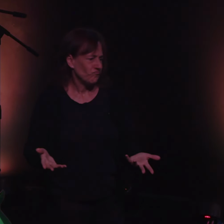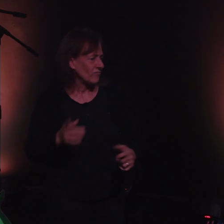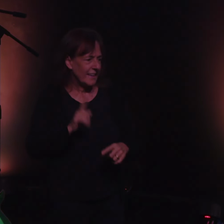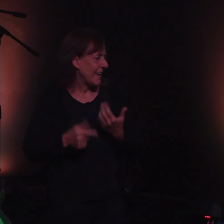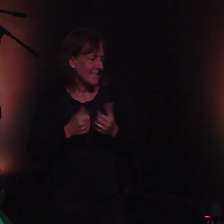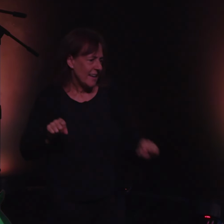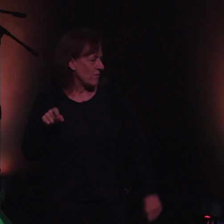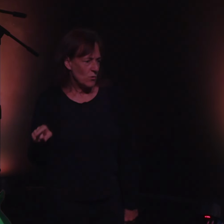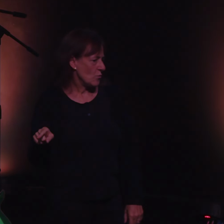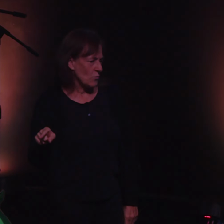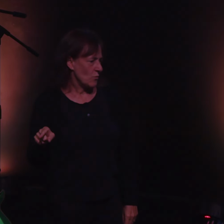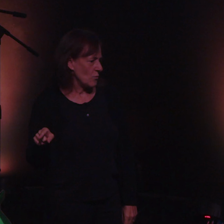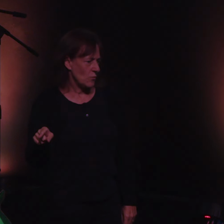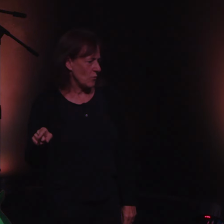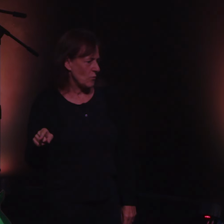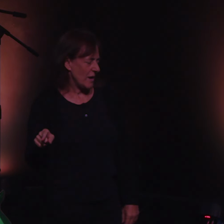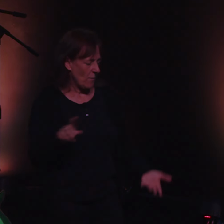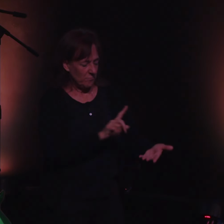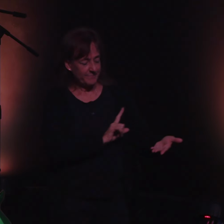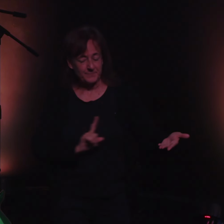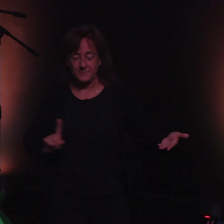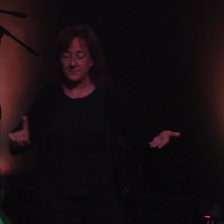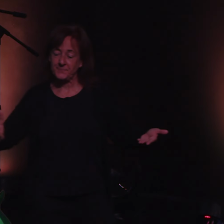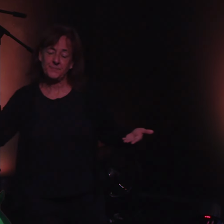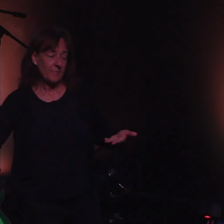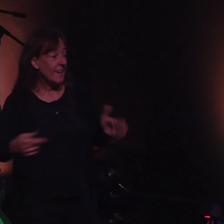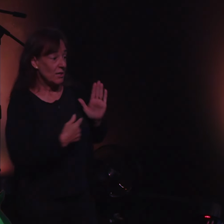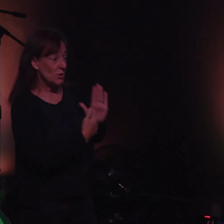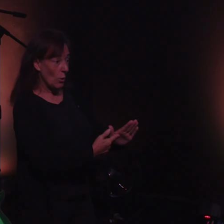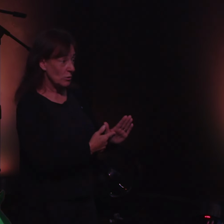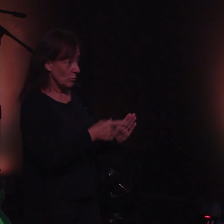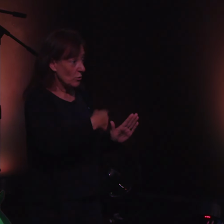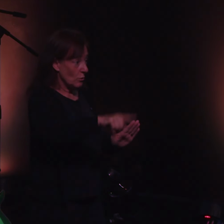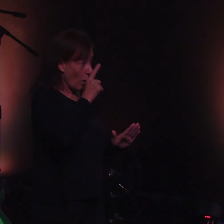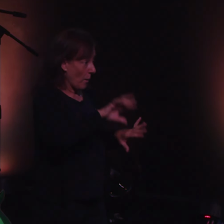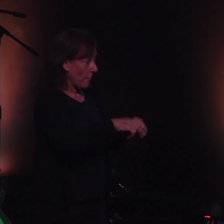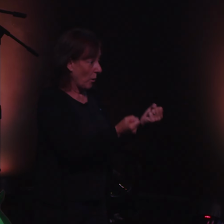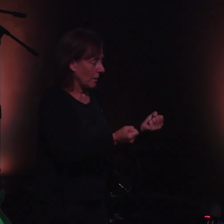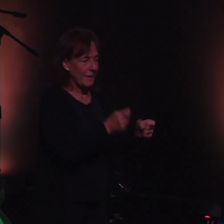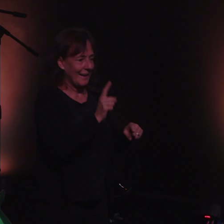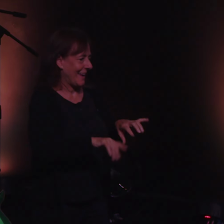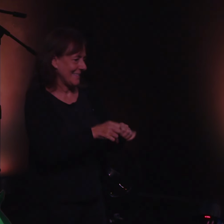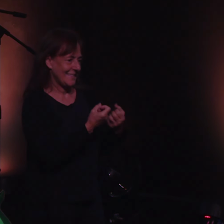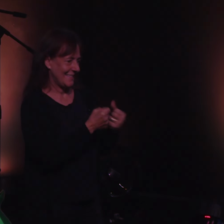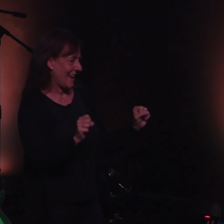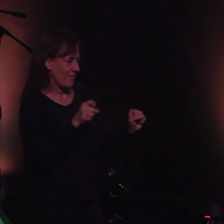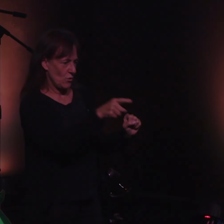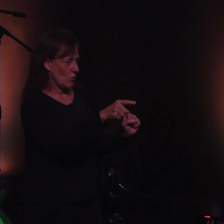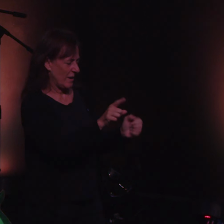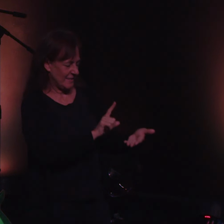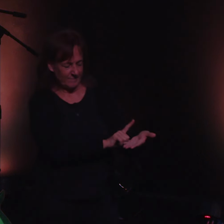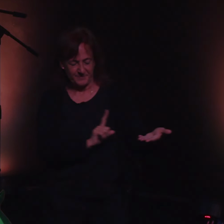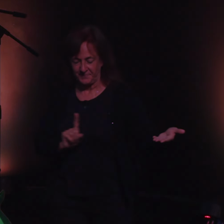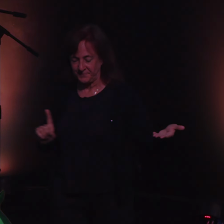save you. It's got to pass by on the other side. It can show you that you're broken, but it can't save you from it. It has to pass by on the